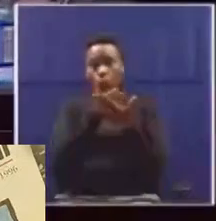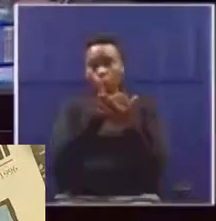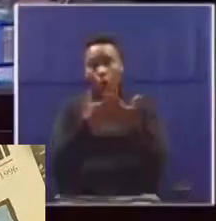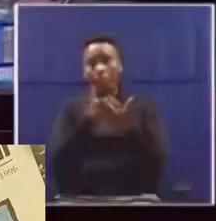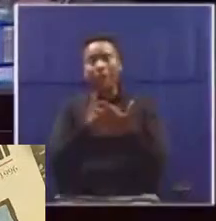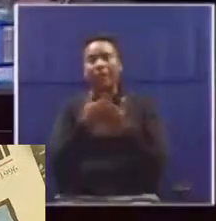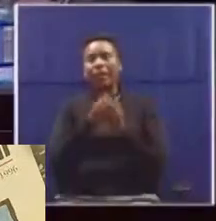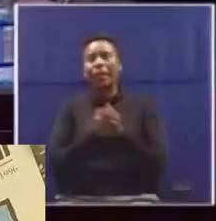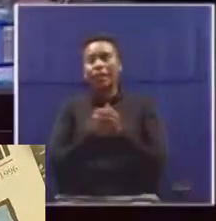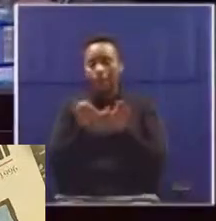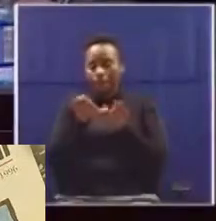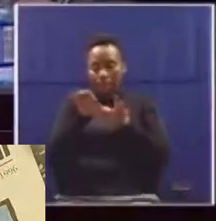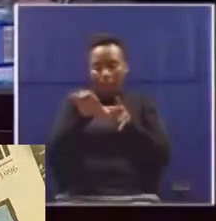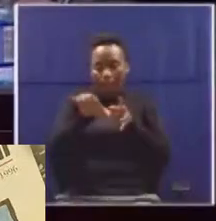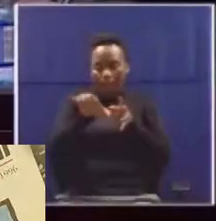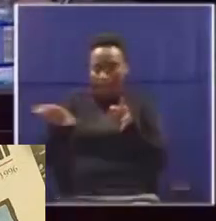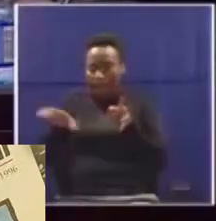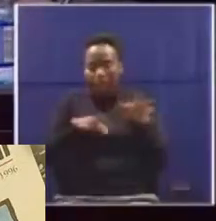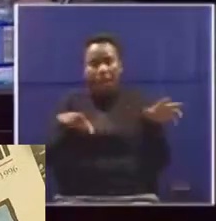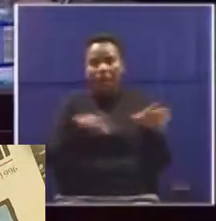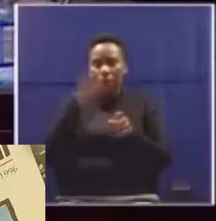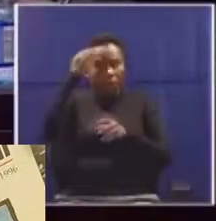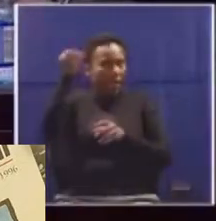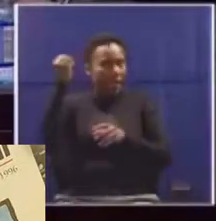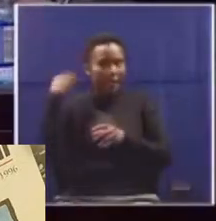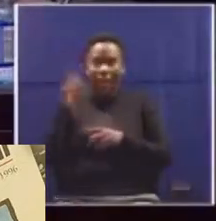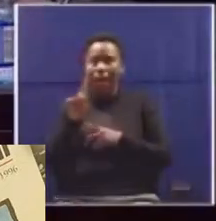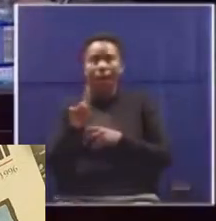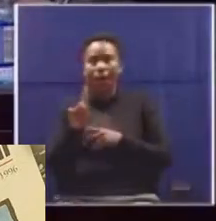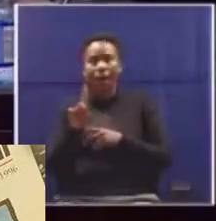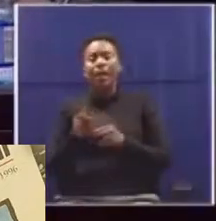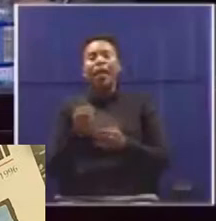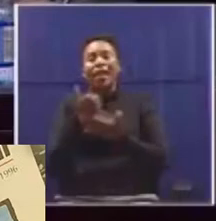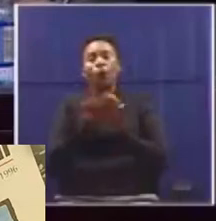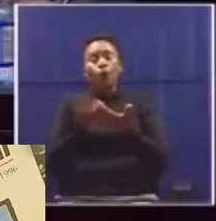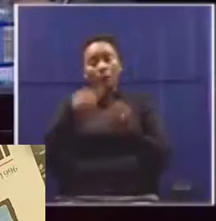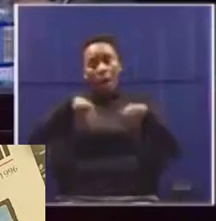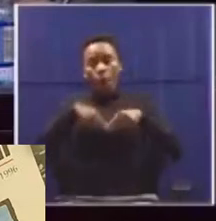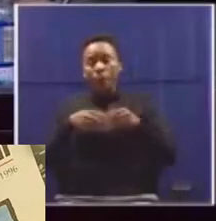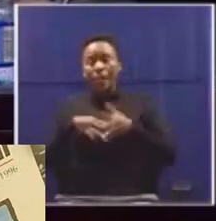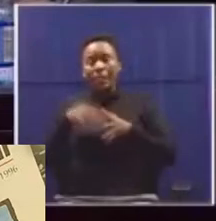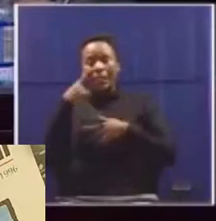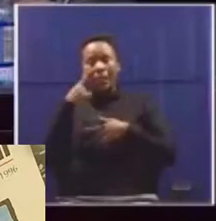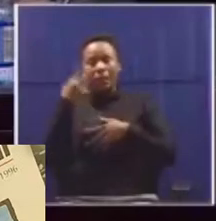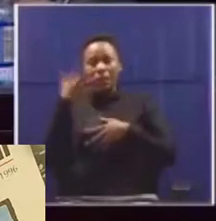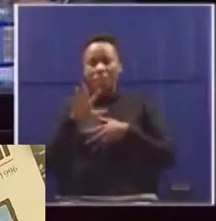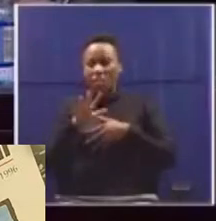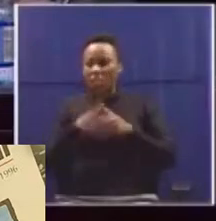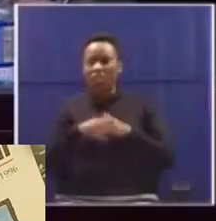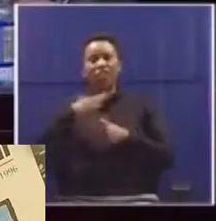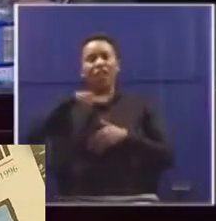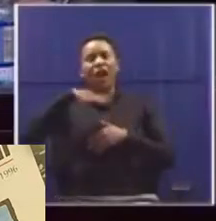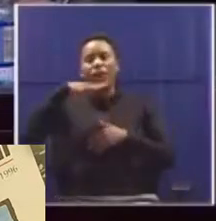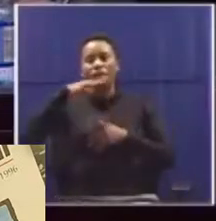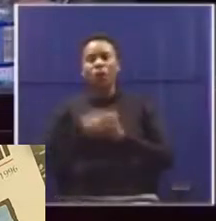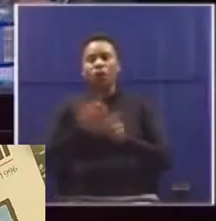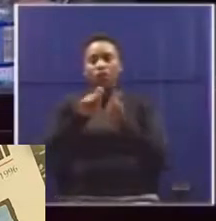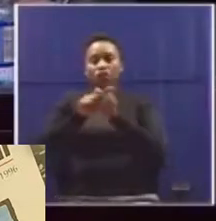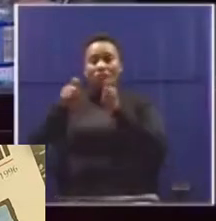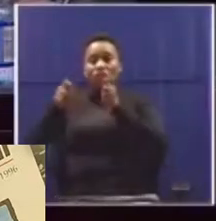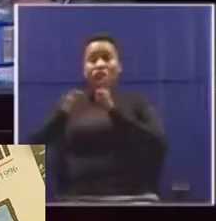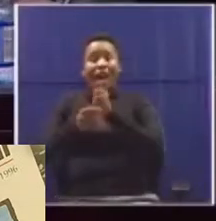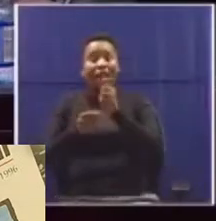redistribution Advance advances our economy has witnessed insufficient structural transformation